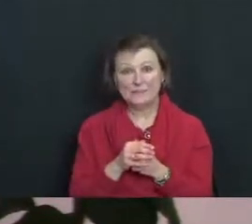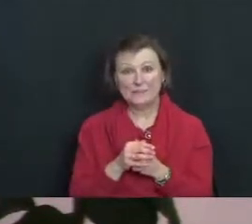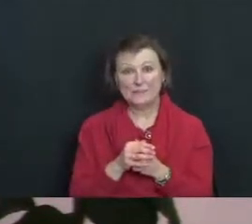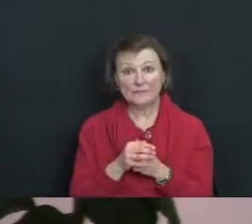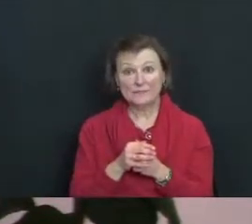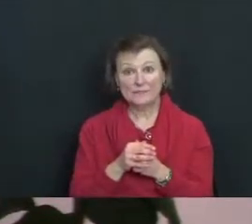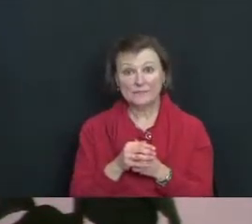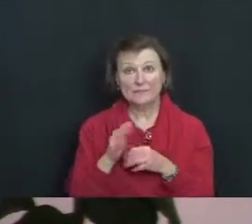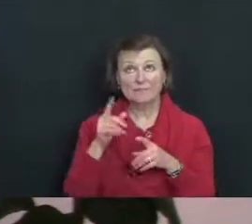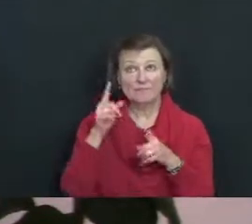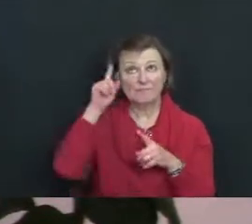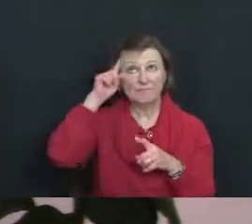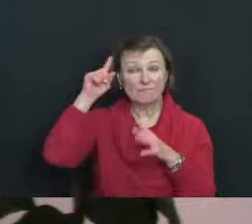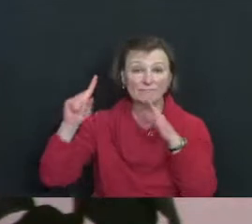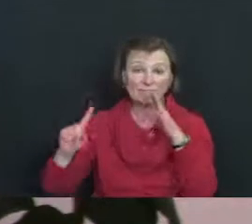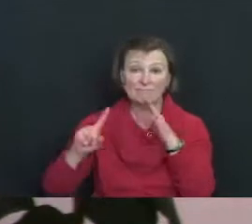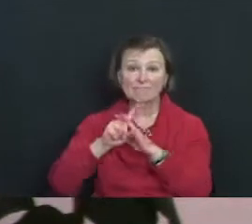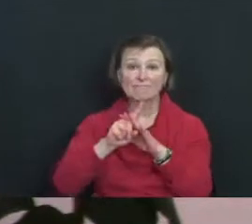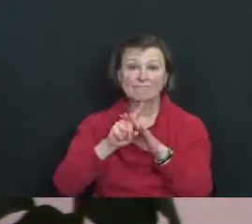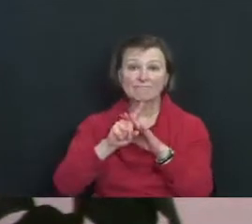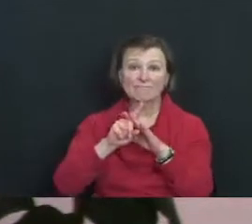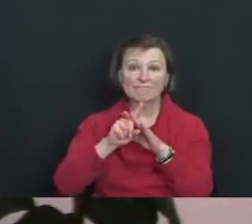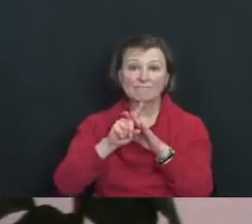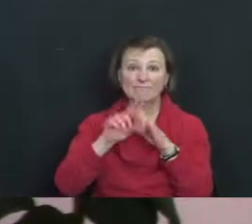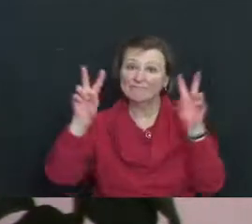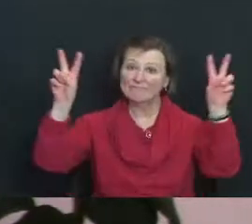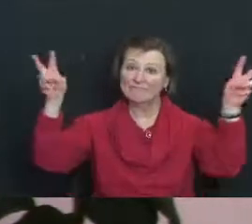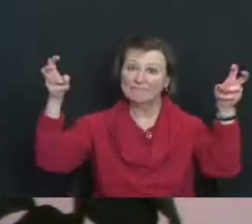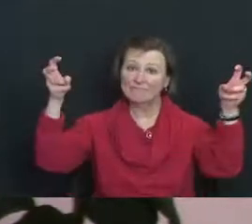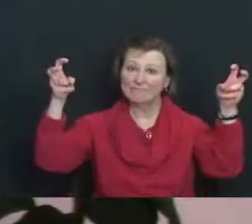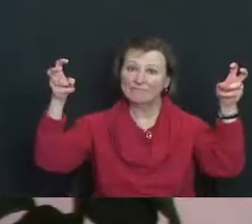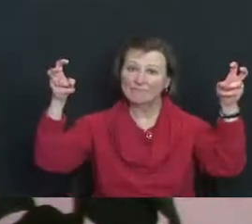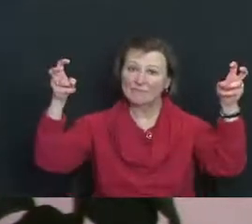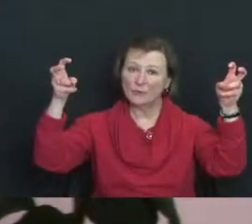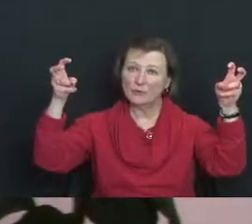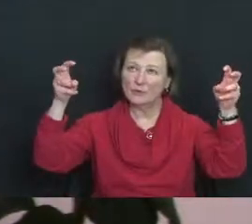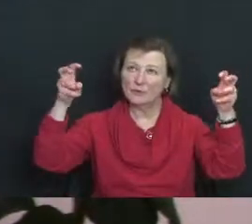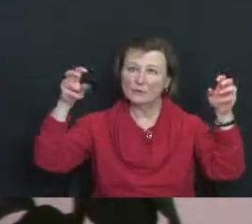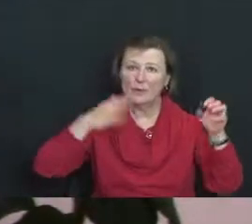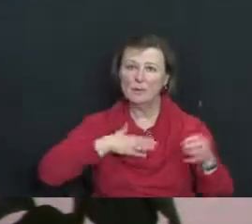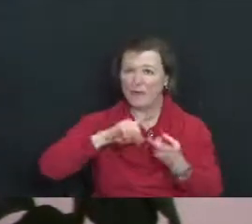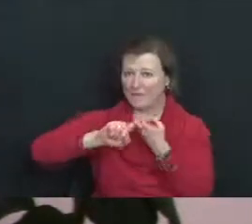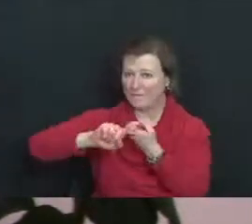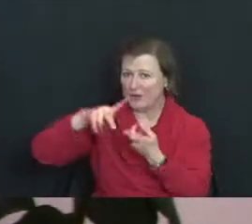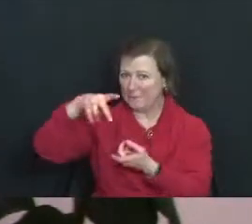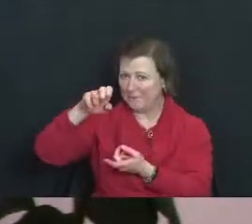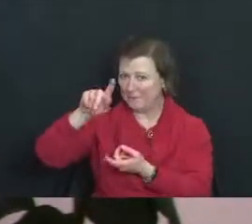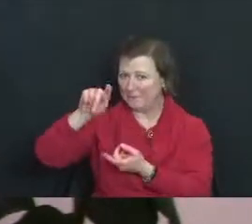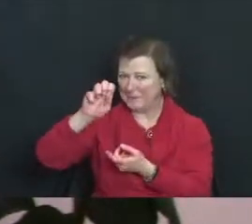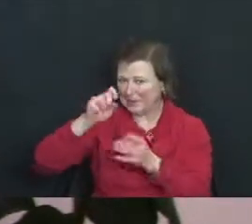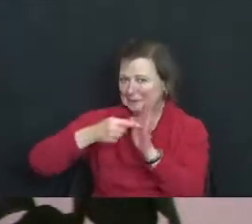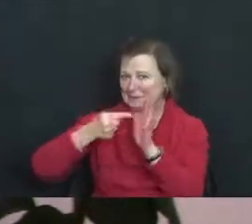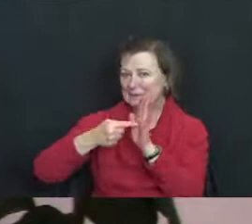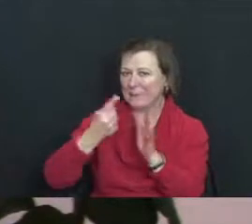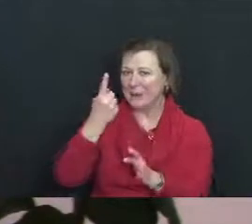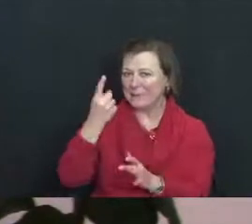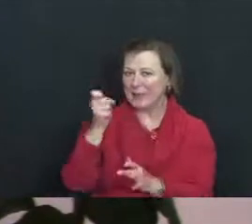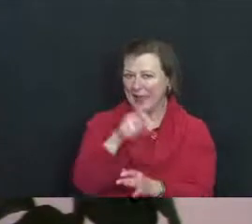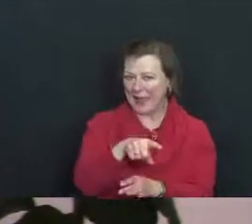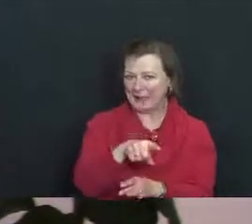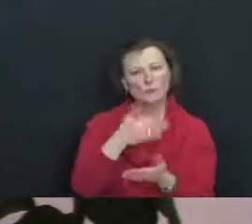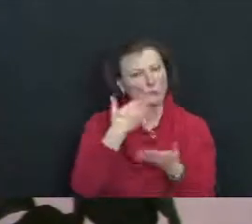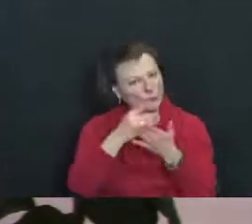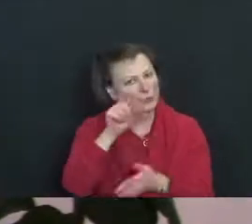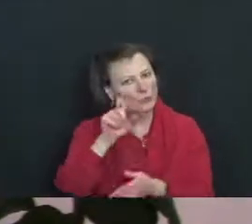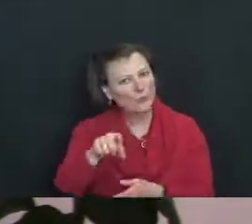Which calls to mind a saying, a question my friend Pete sometimes asks. It's a good question to ask.